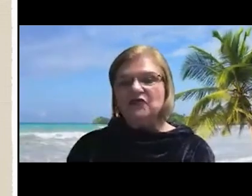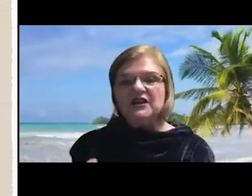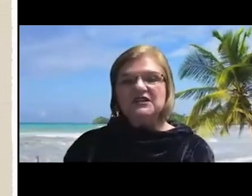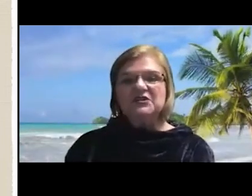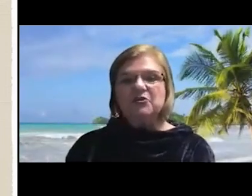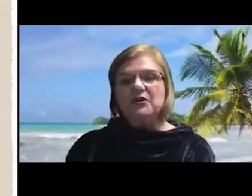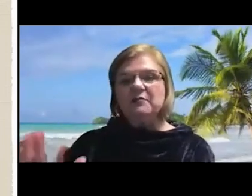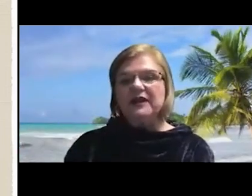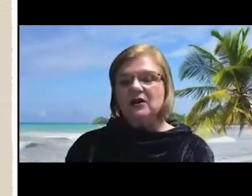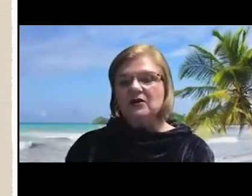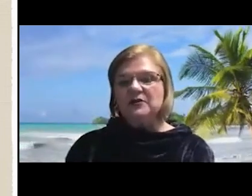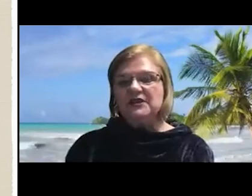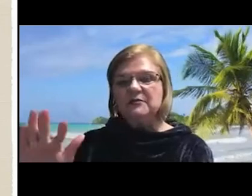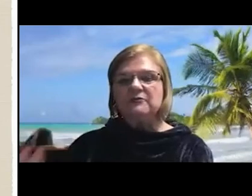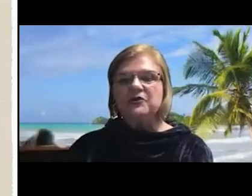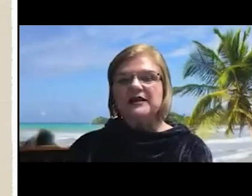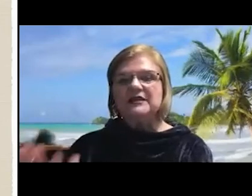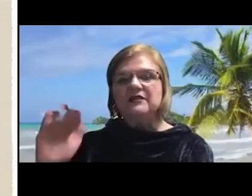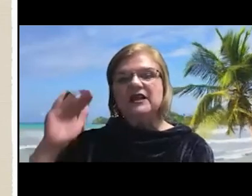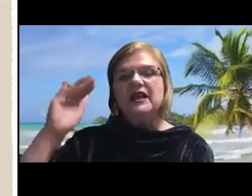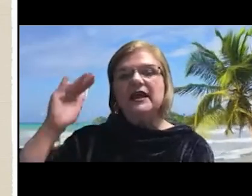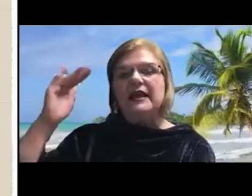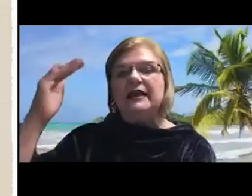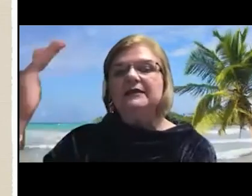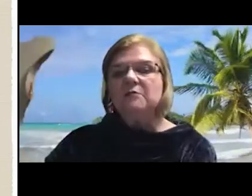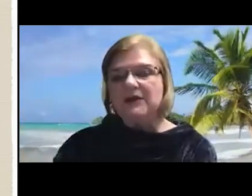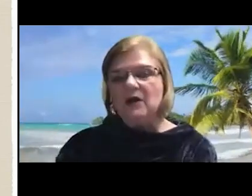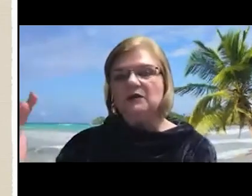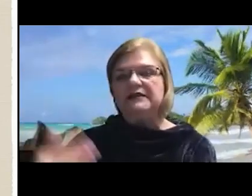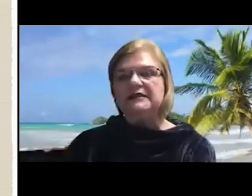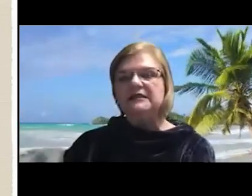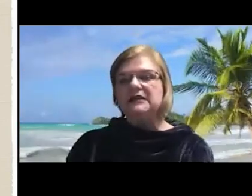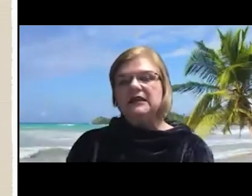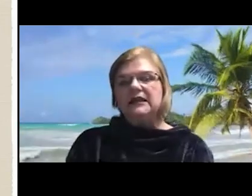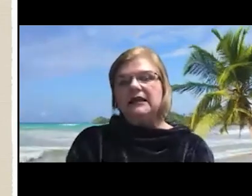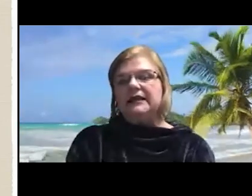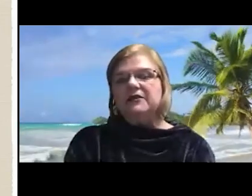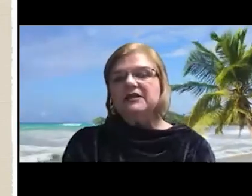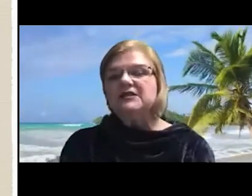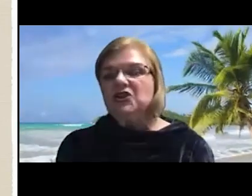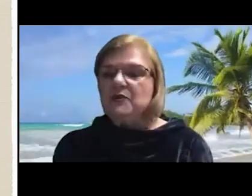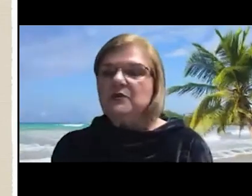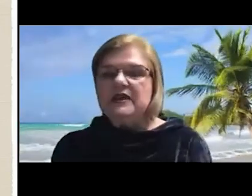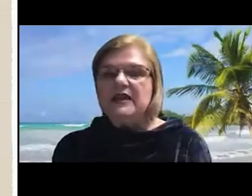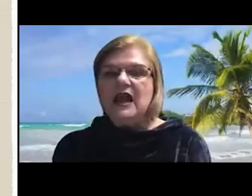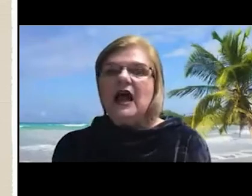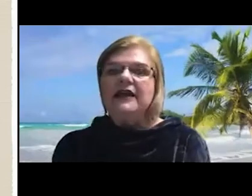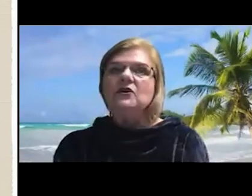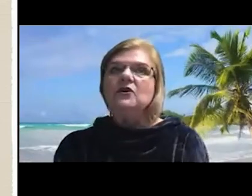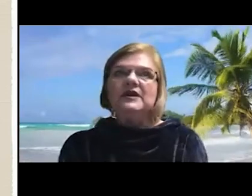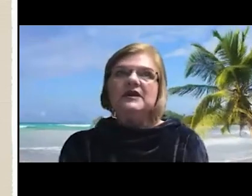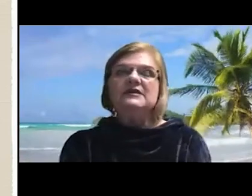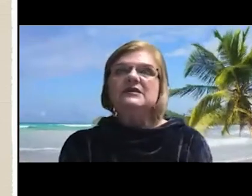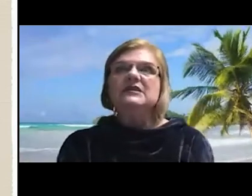myself supporting my calmness, my creativity, and my colleagues in this community. I